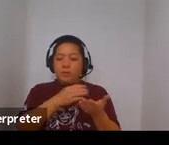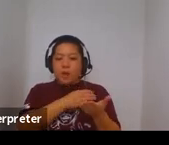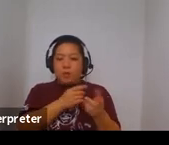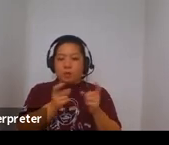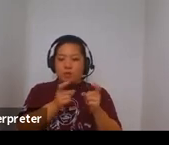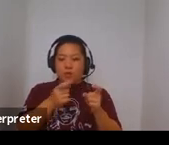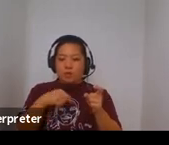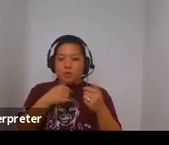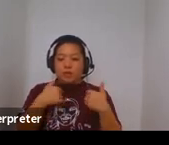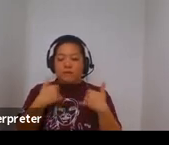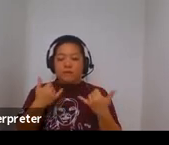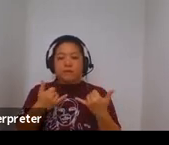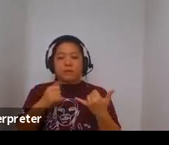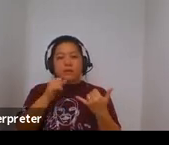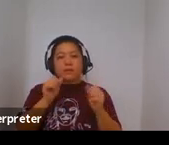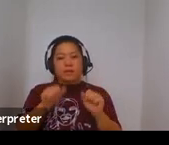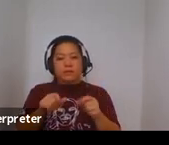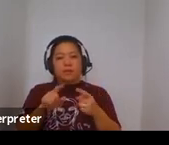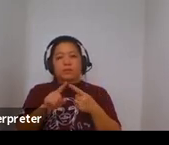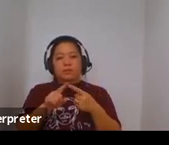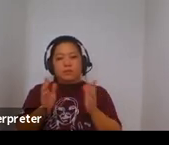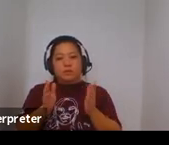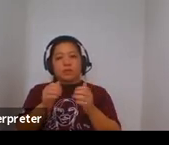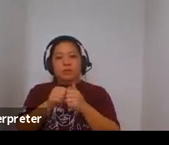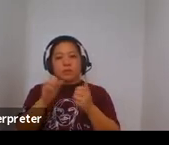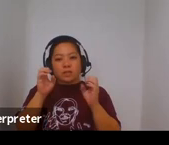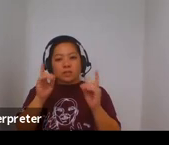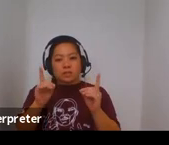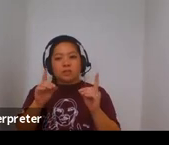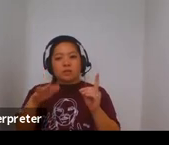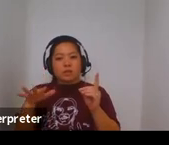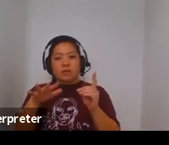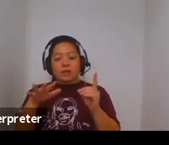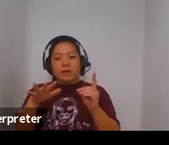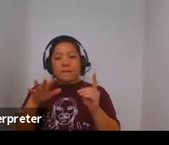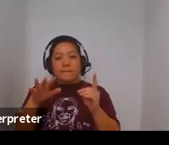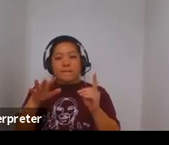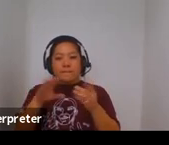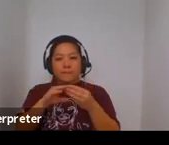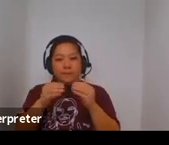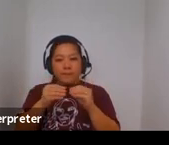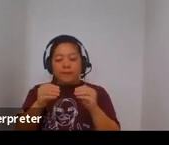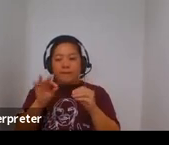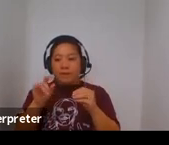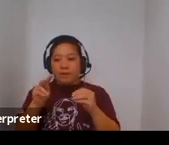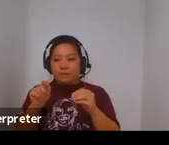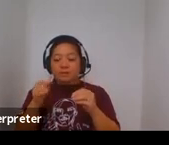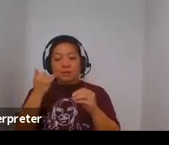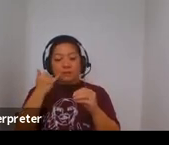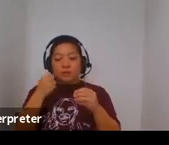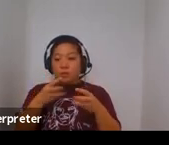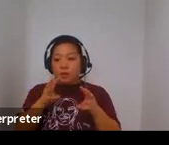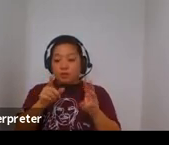right now. They may not be able to engage with education around myths and facts, but if there's a way you can build